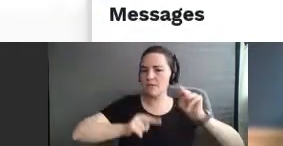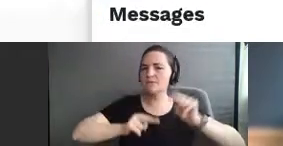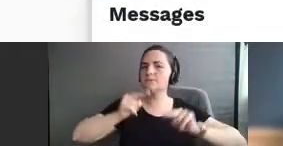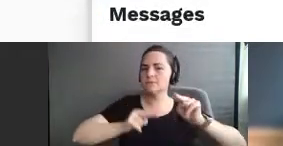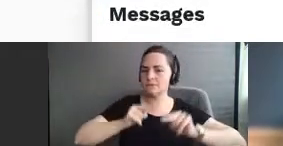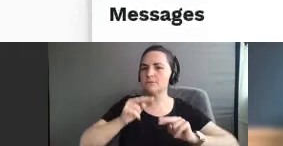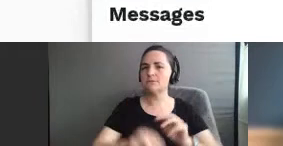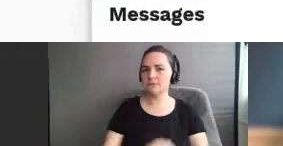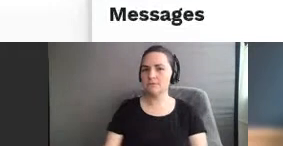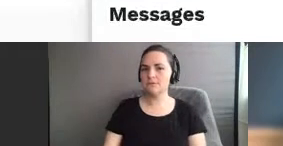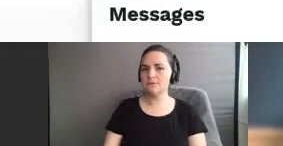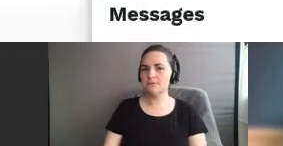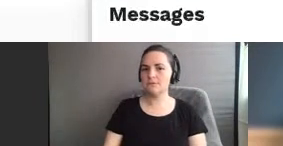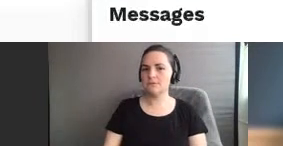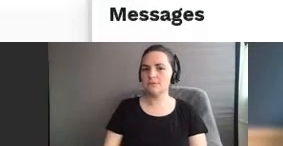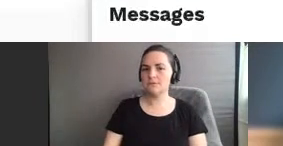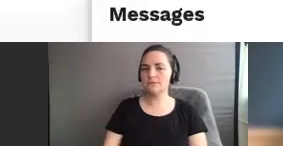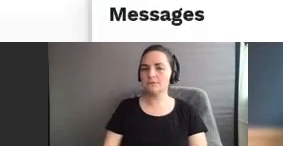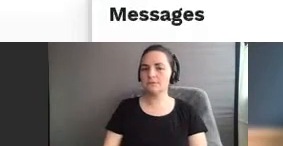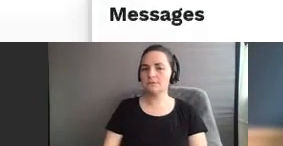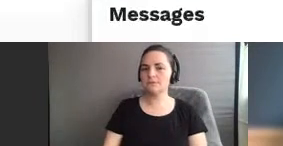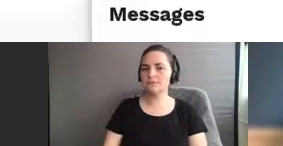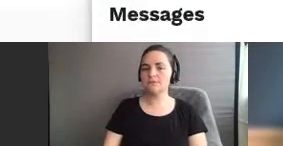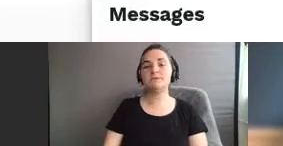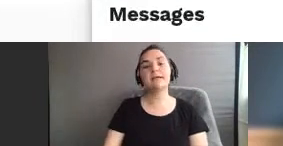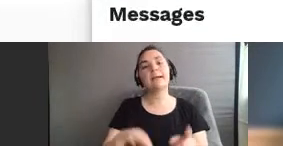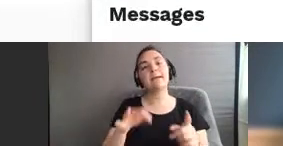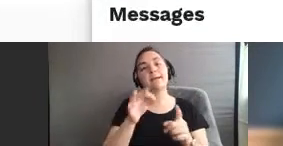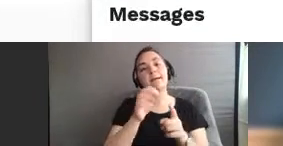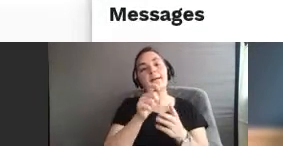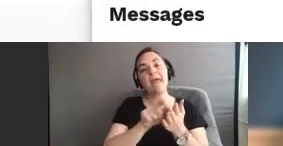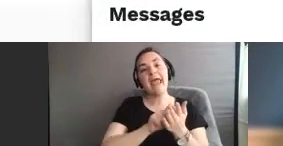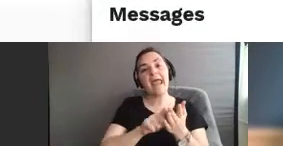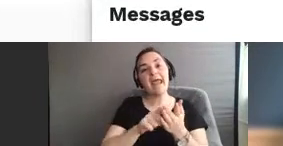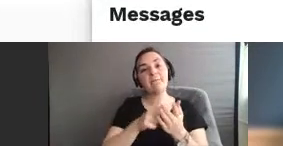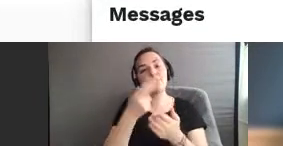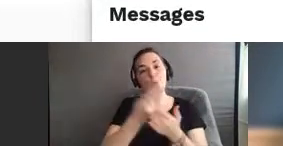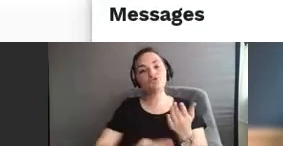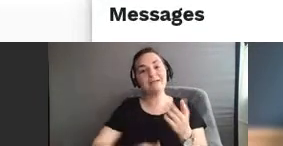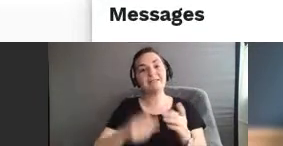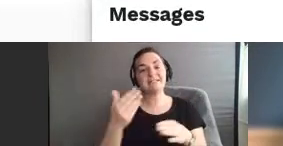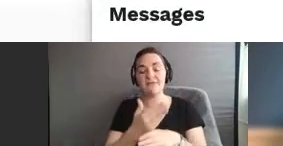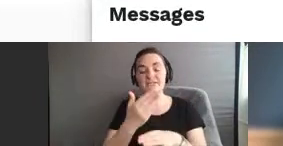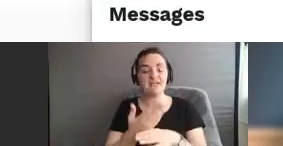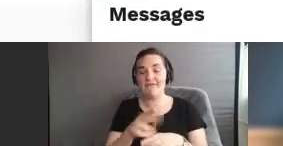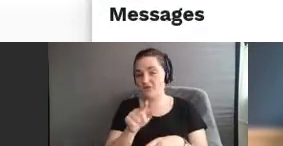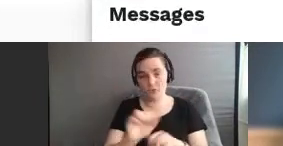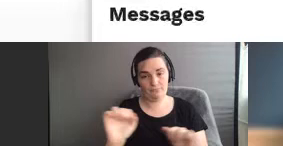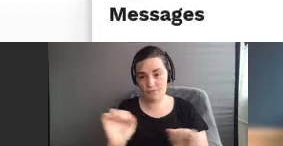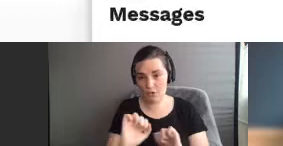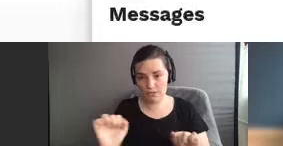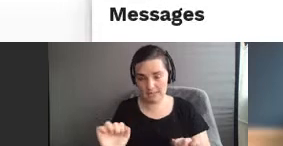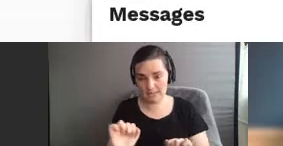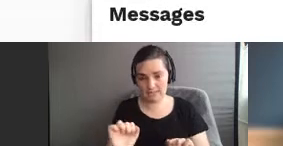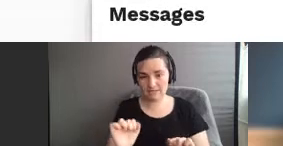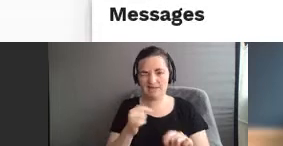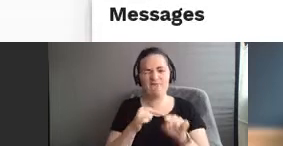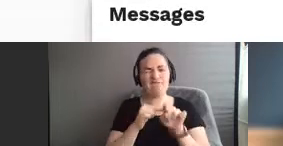Do the pen portrait activity if you haven't done it yet. Just follow the guidance here